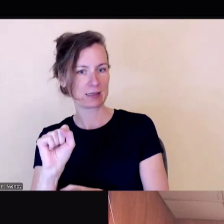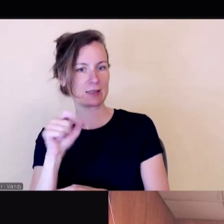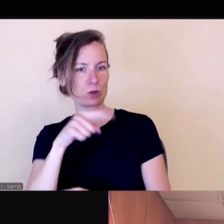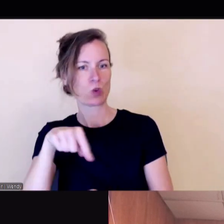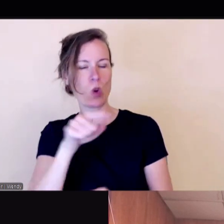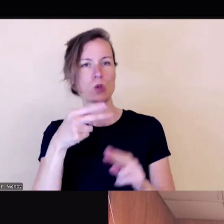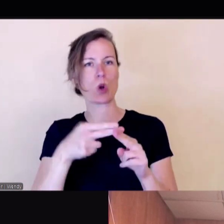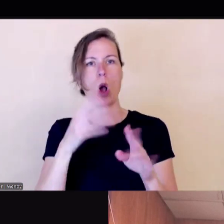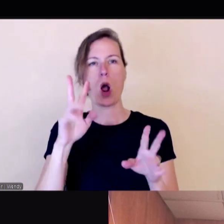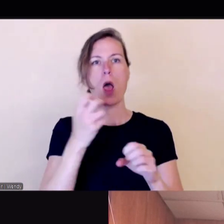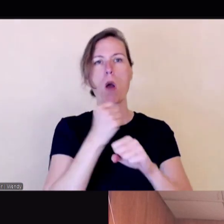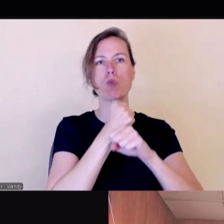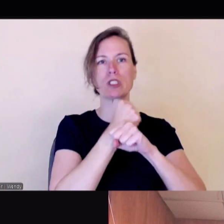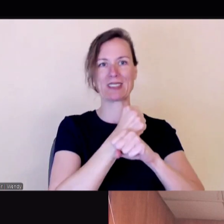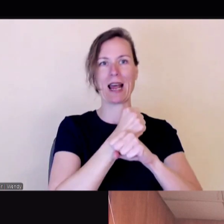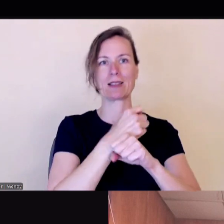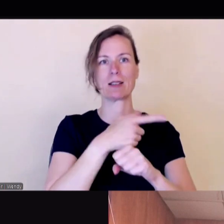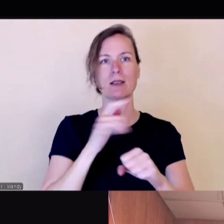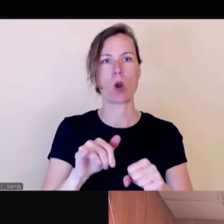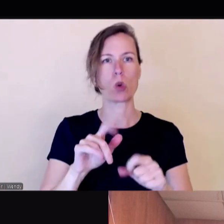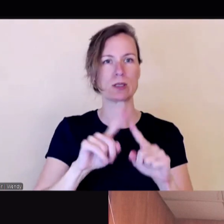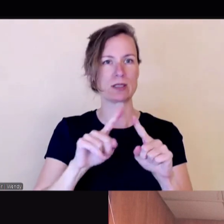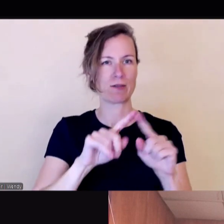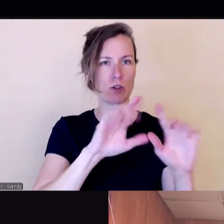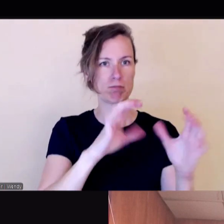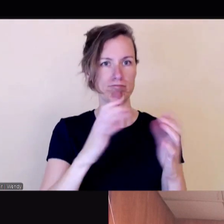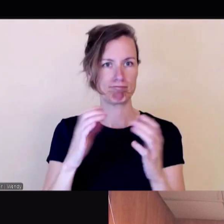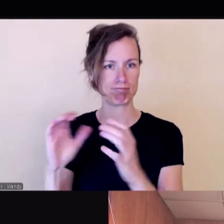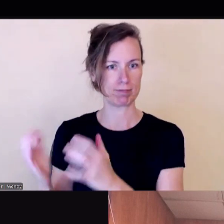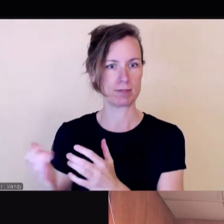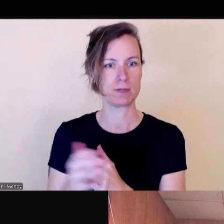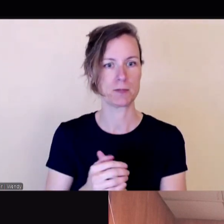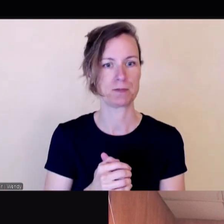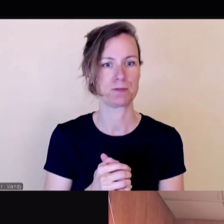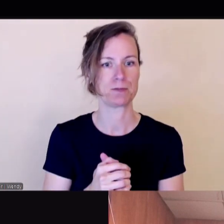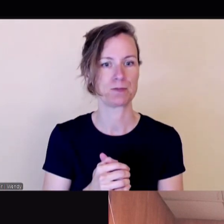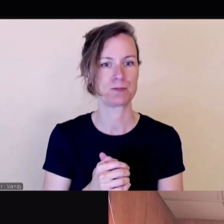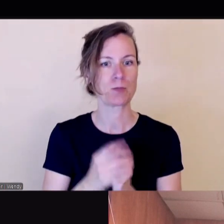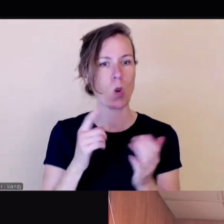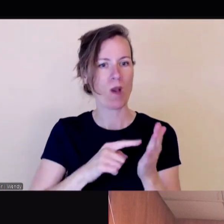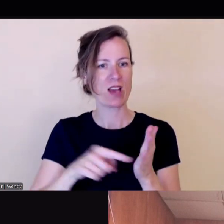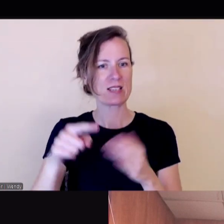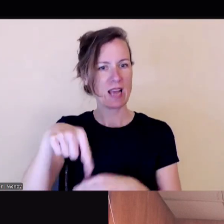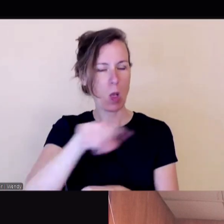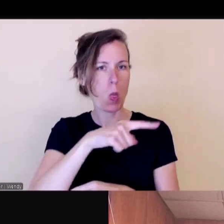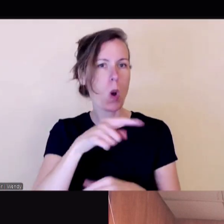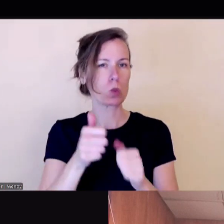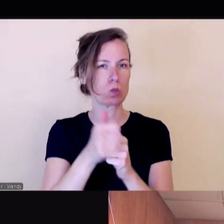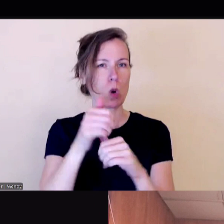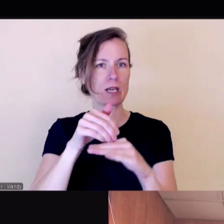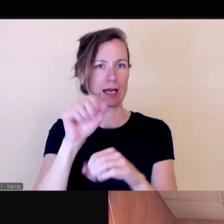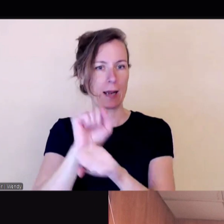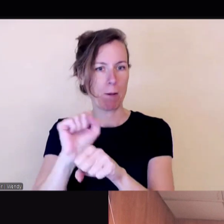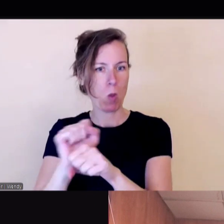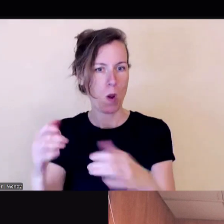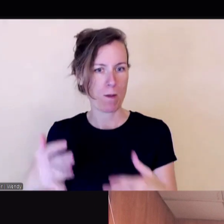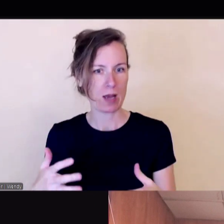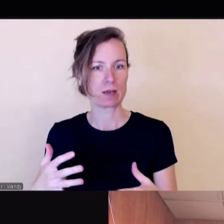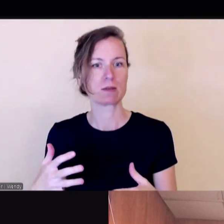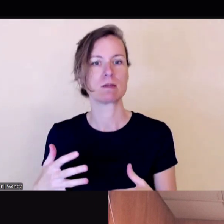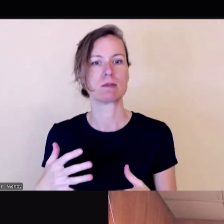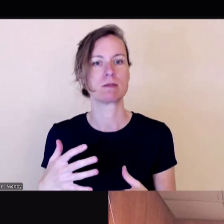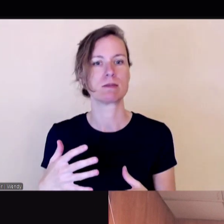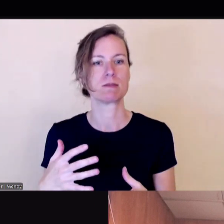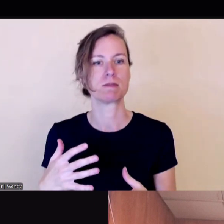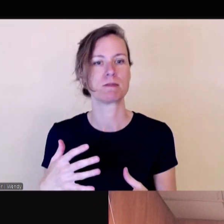employment, which is where most people think of civil rights discrimination occurring, but also in housing. If you've had a housing denial, if you think for one of those